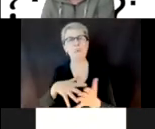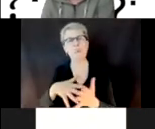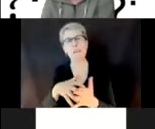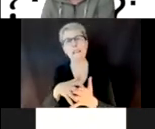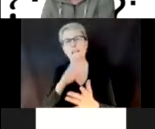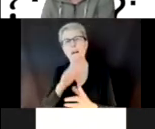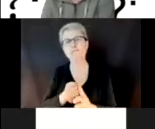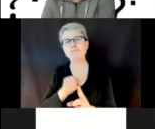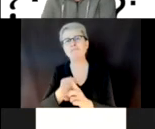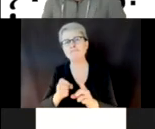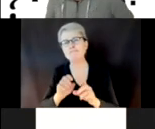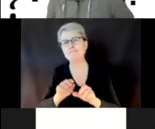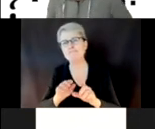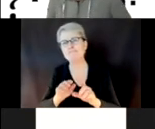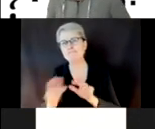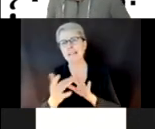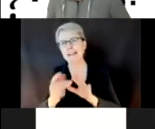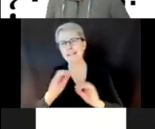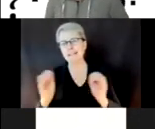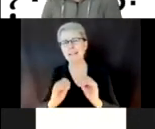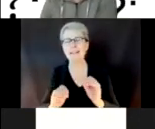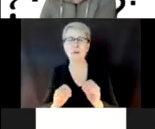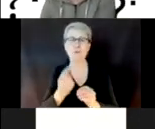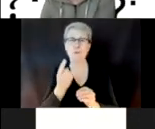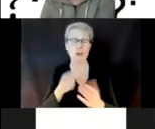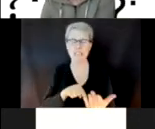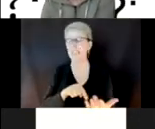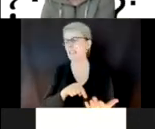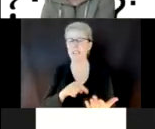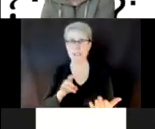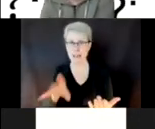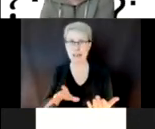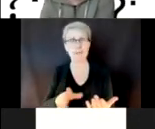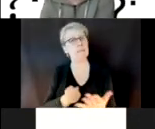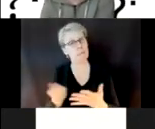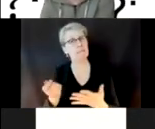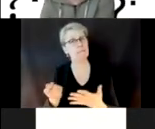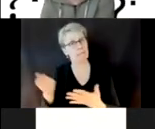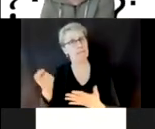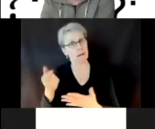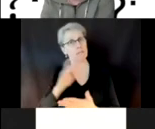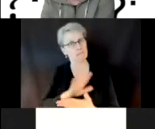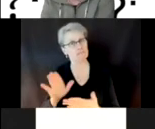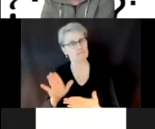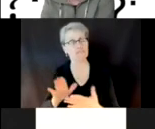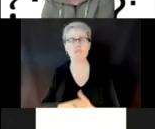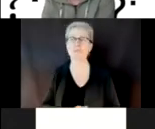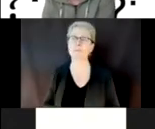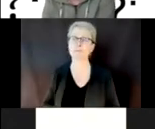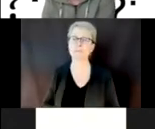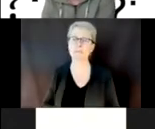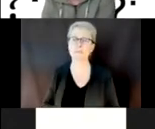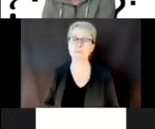hate using one of them, cut it out. I think it's better to do